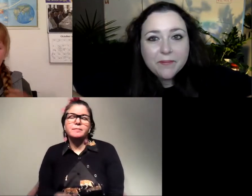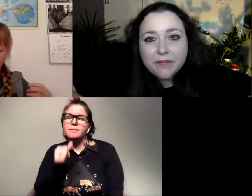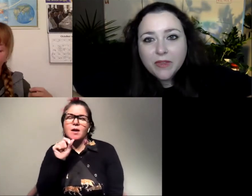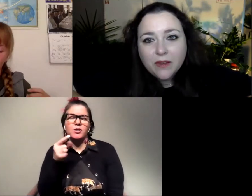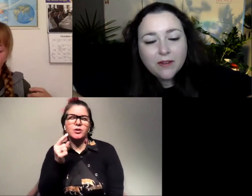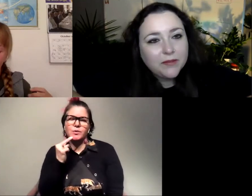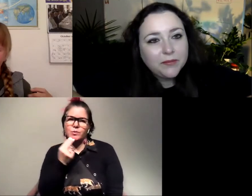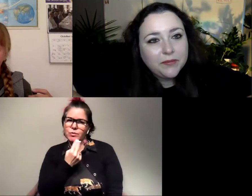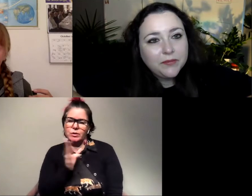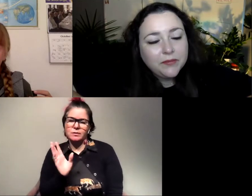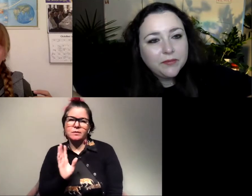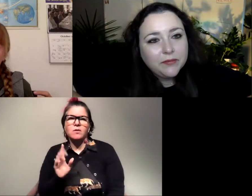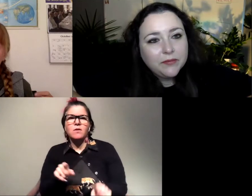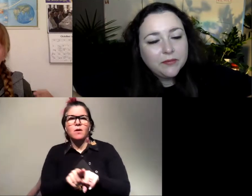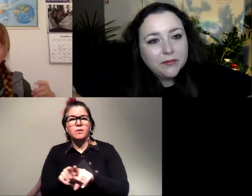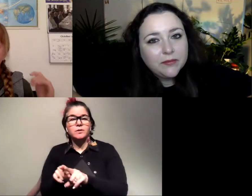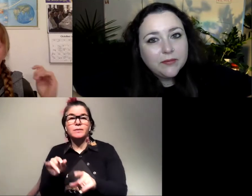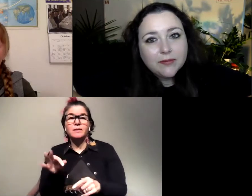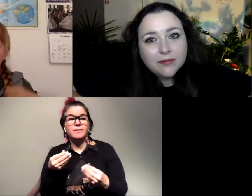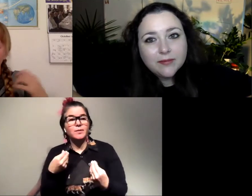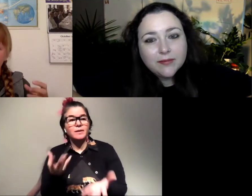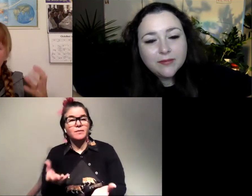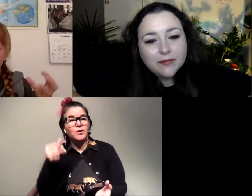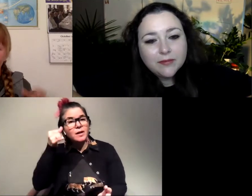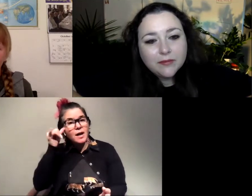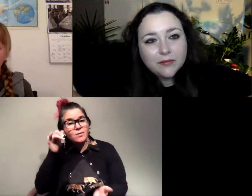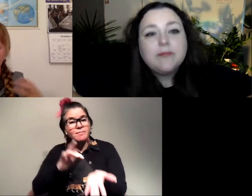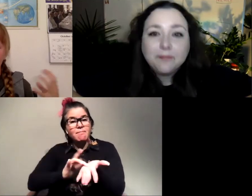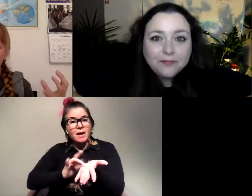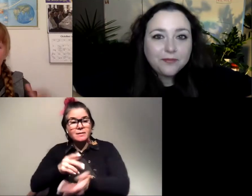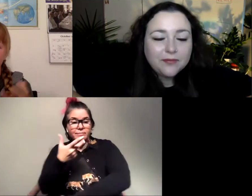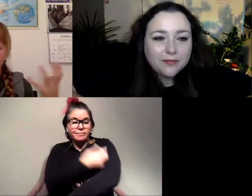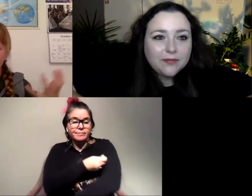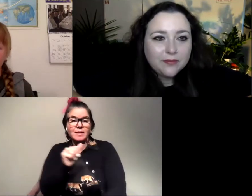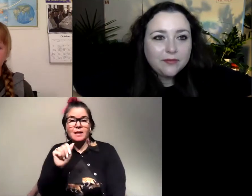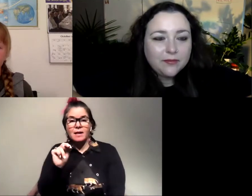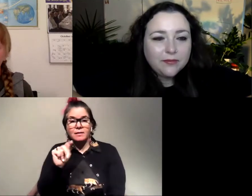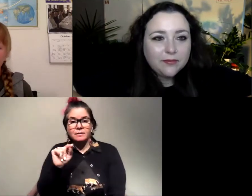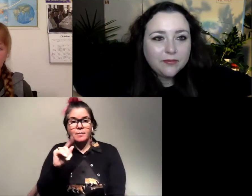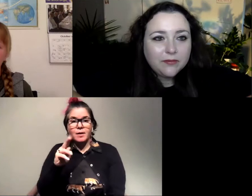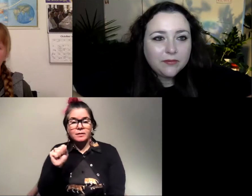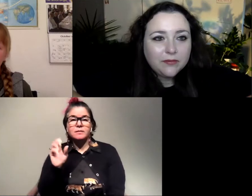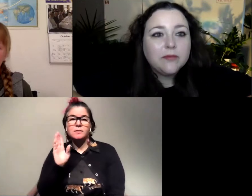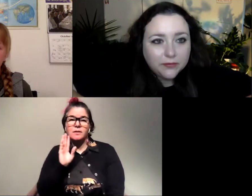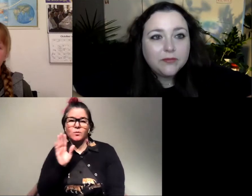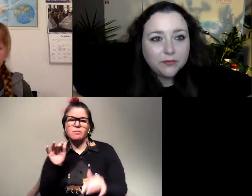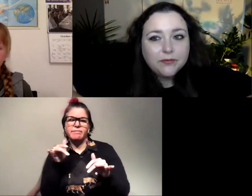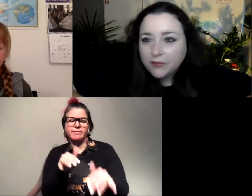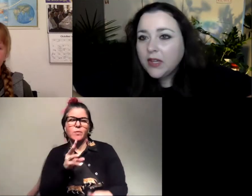right? So there are also like if you give your cows medicine, antibiotics, that can get into the water